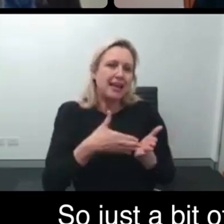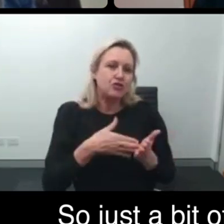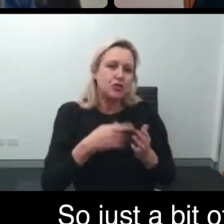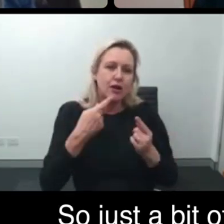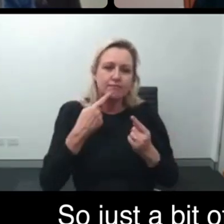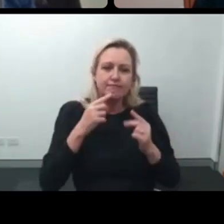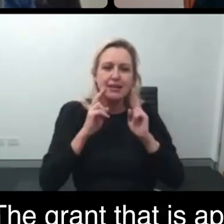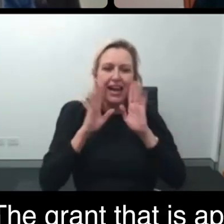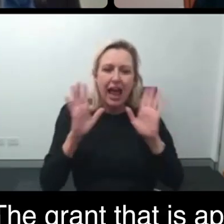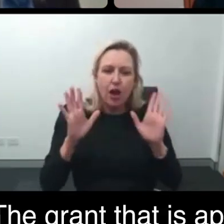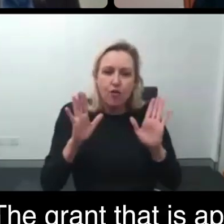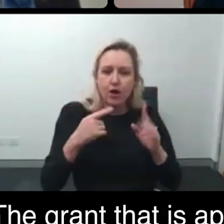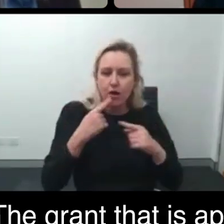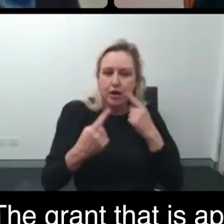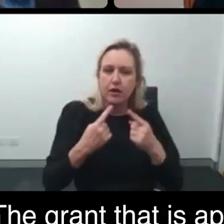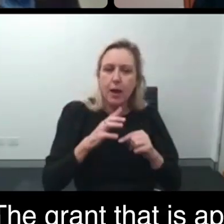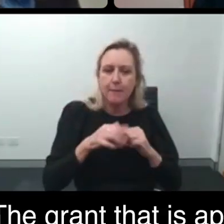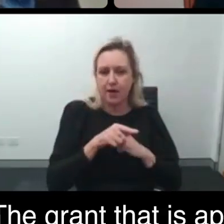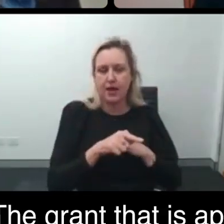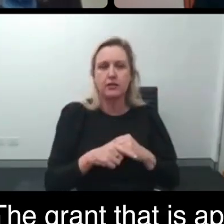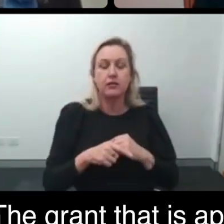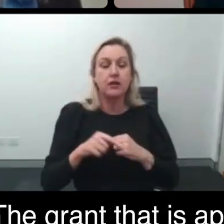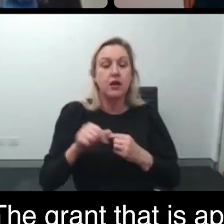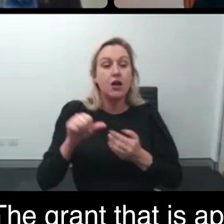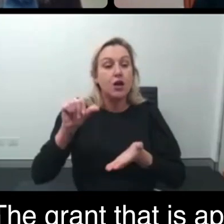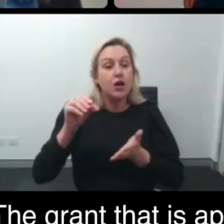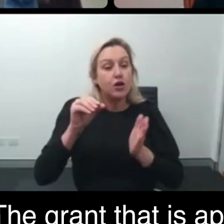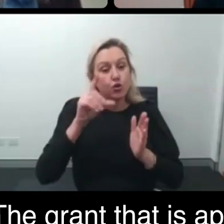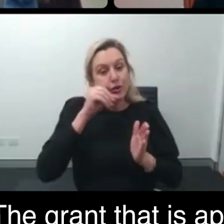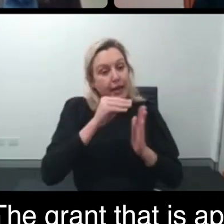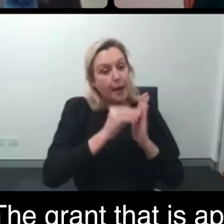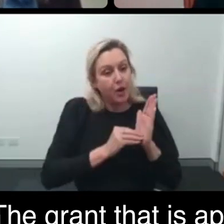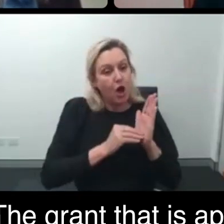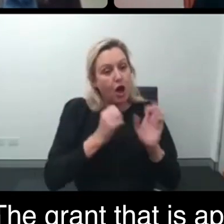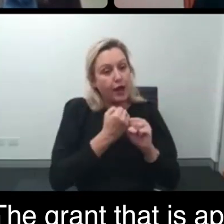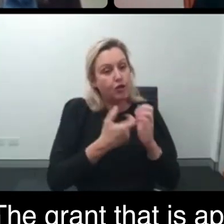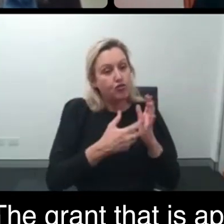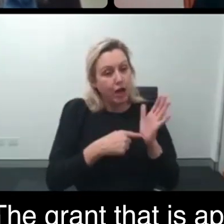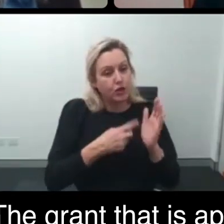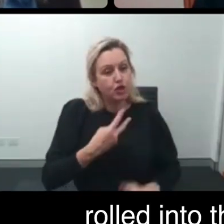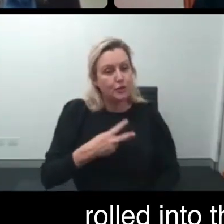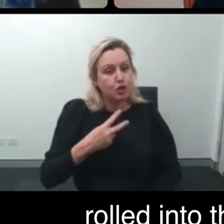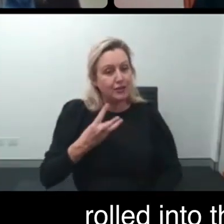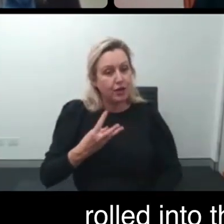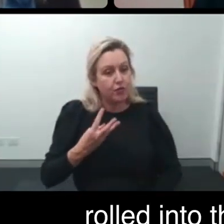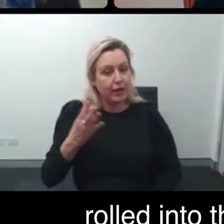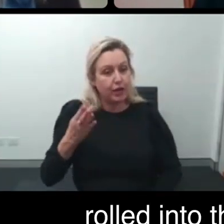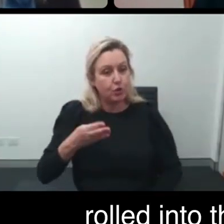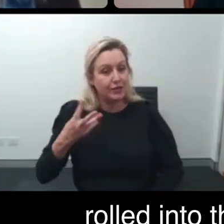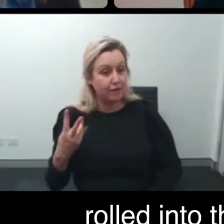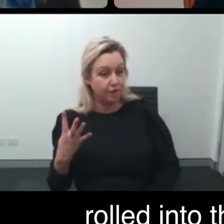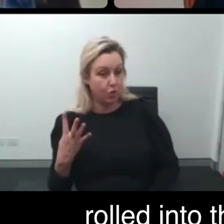there. The grant that is applied for 23-24 will be rolled into